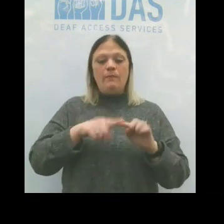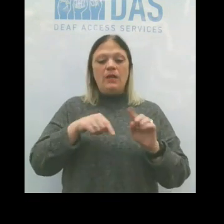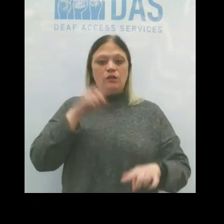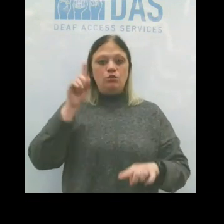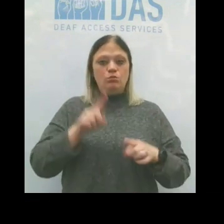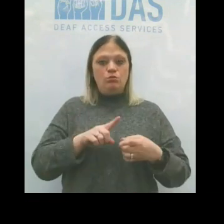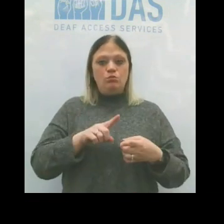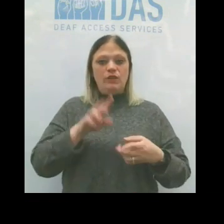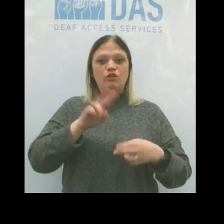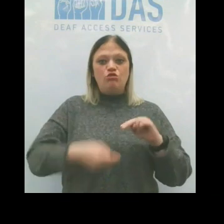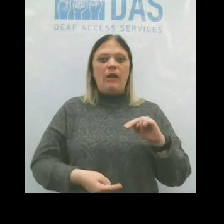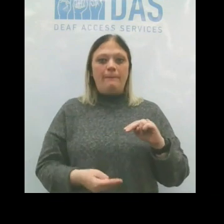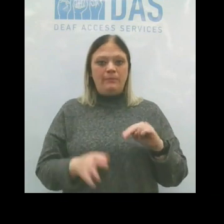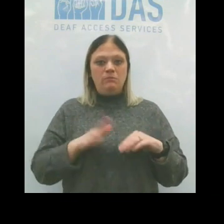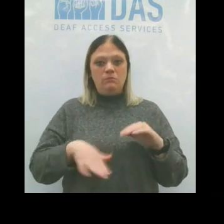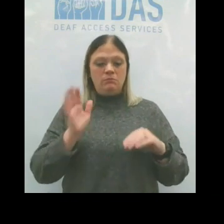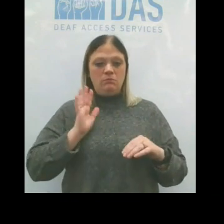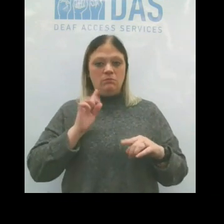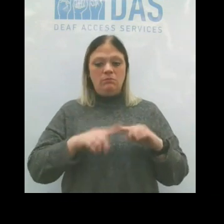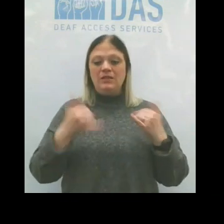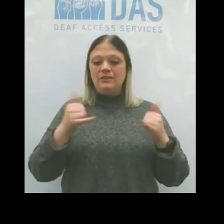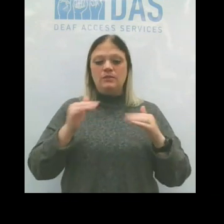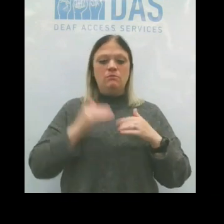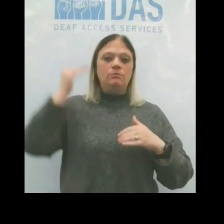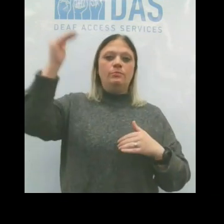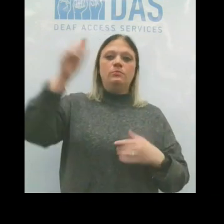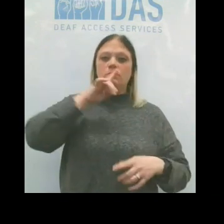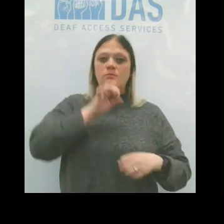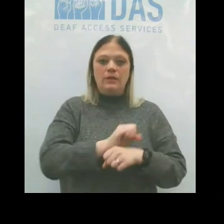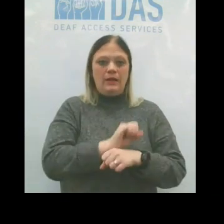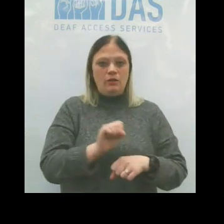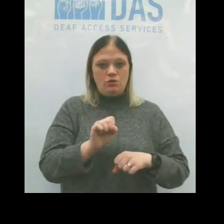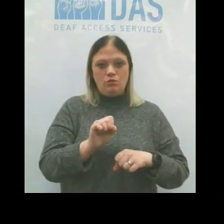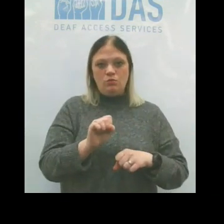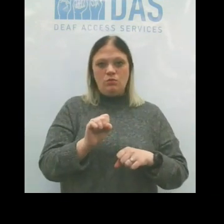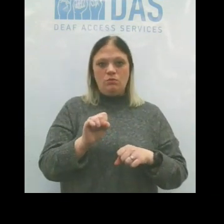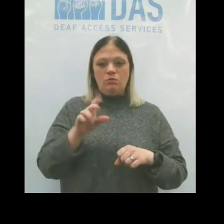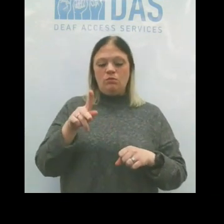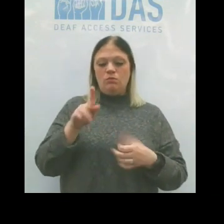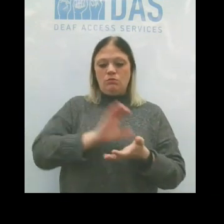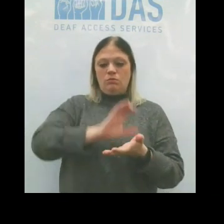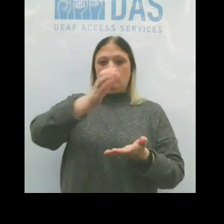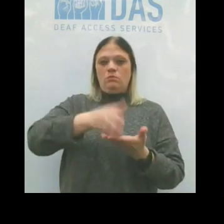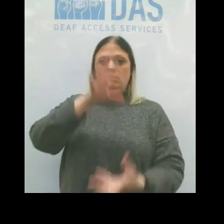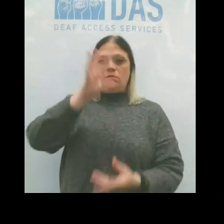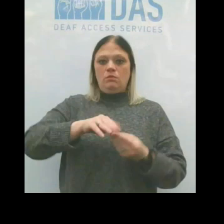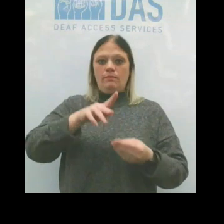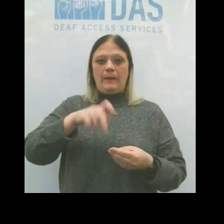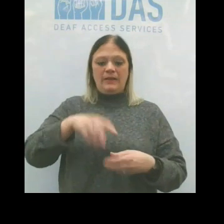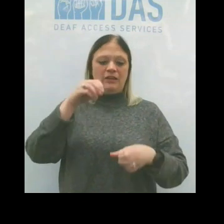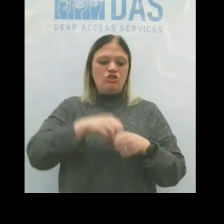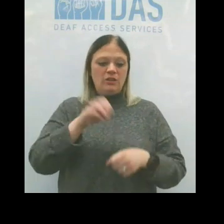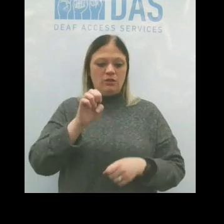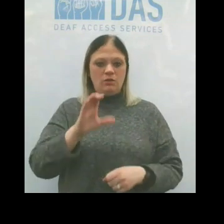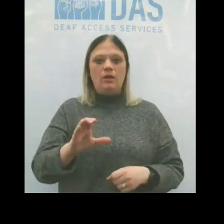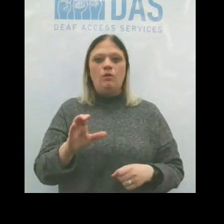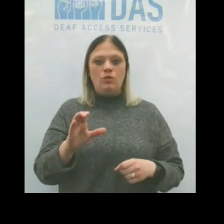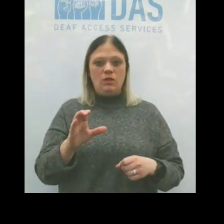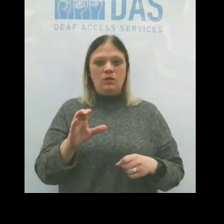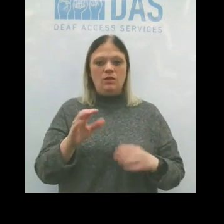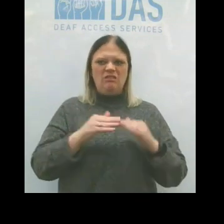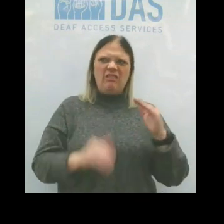was earlier, but it still is greater than the actual population makeup of African Americans in Erie County, which is a little less